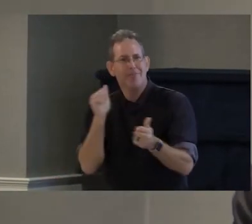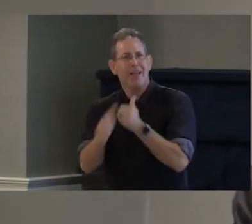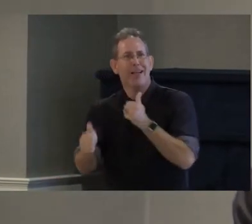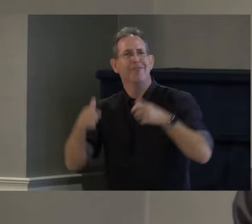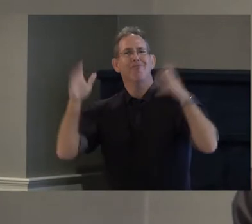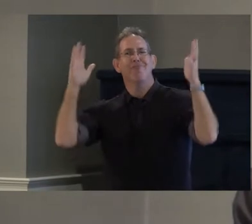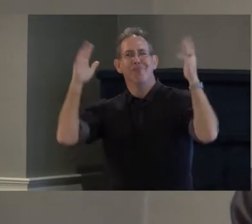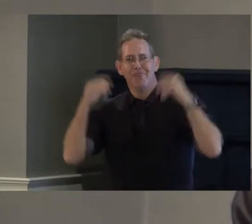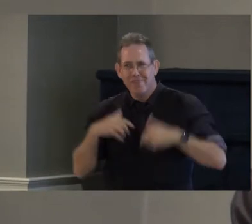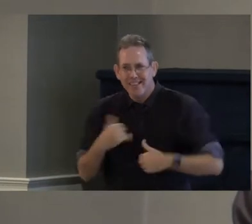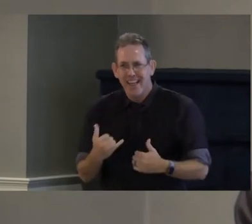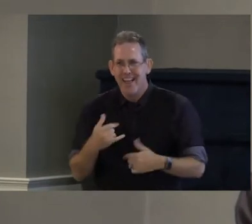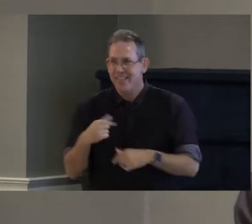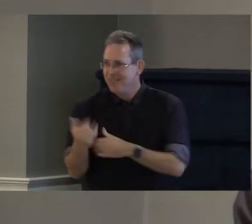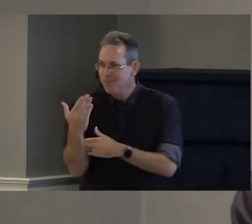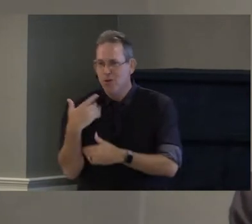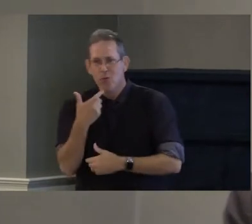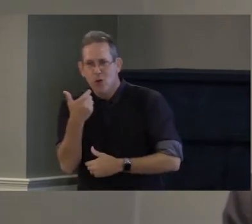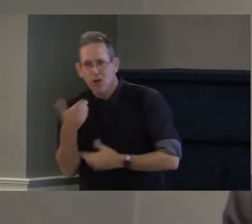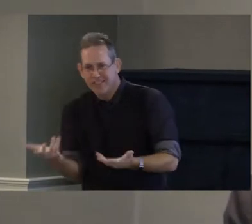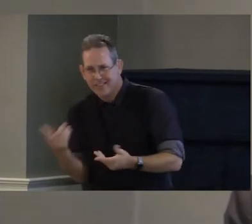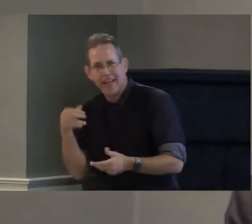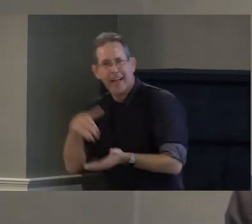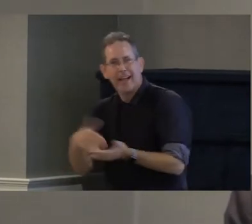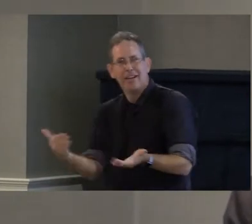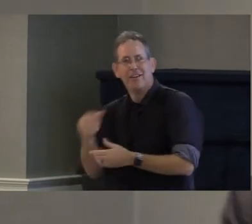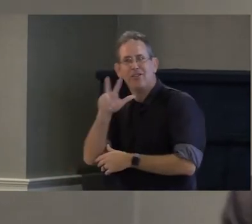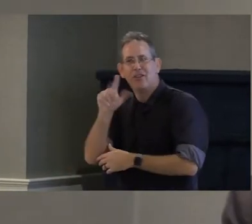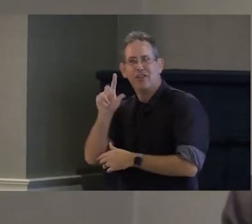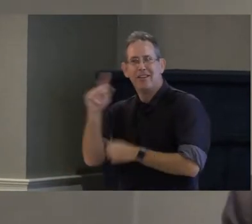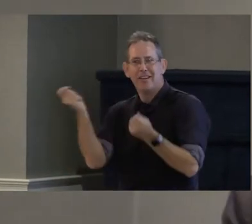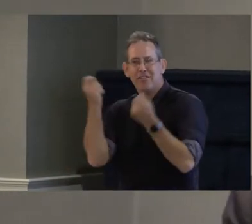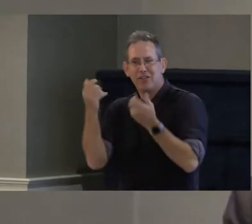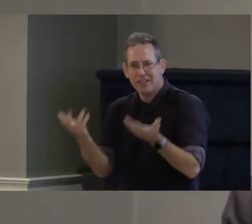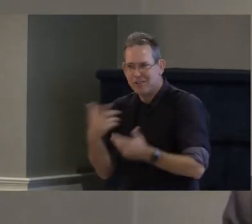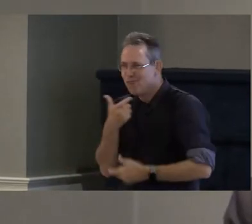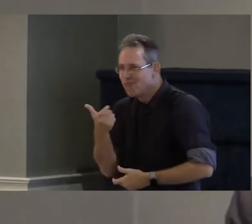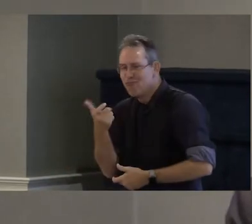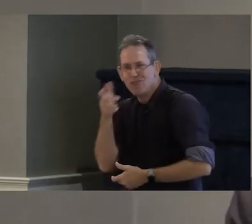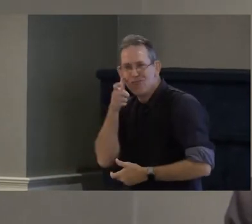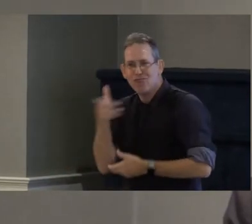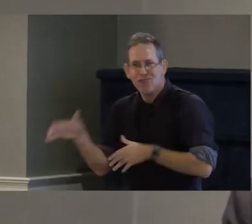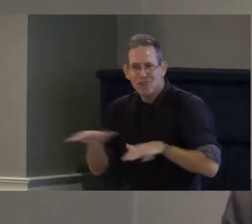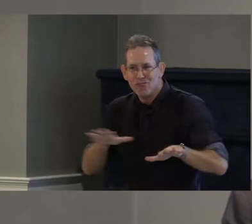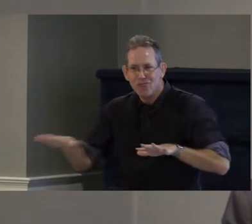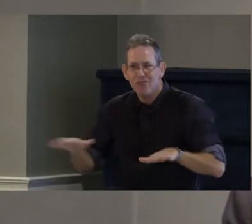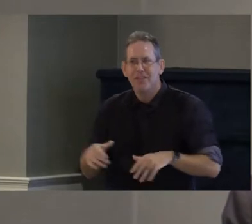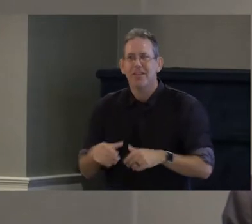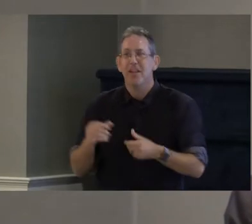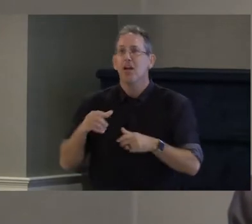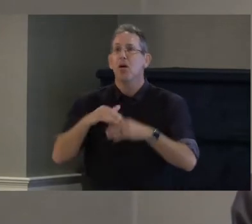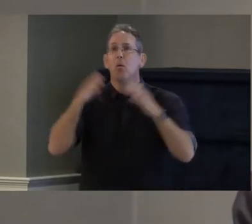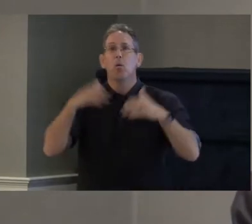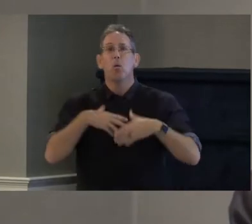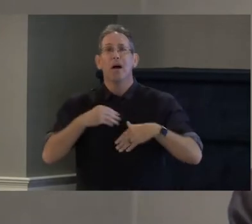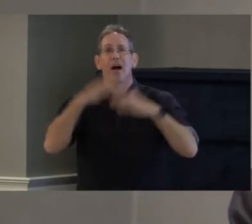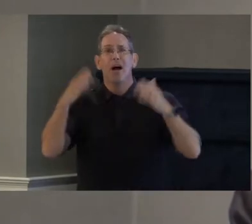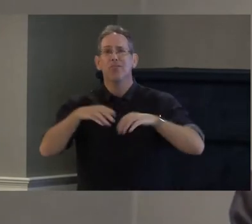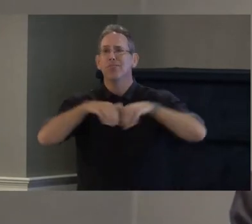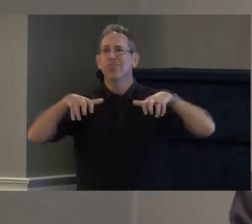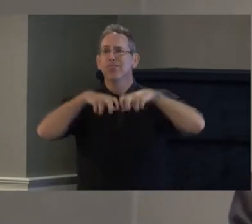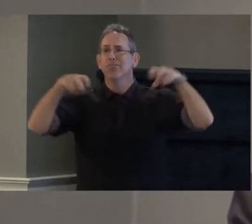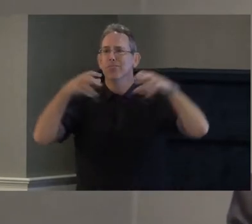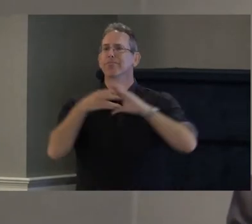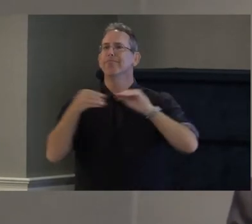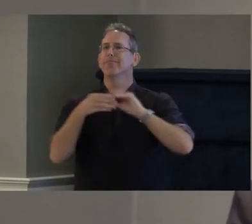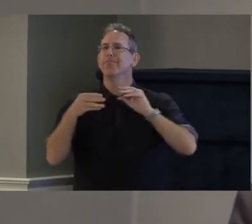morning the on this date, 32 years ago, on the White House steps. And there are a couple quotes that